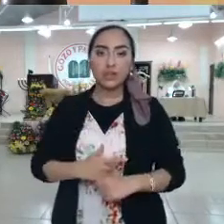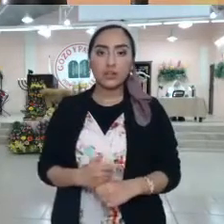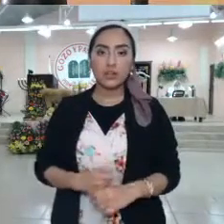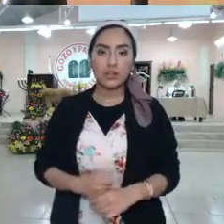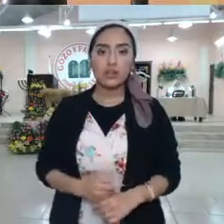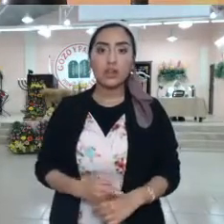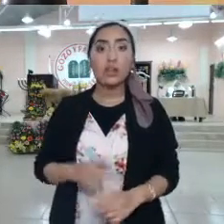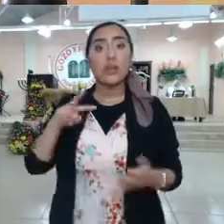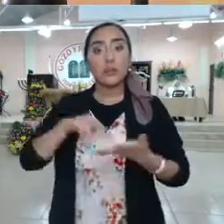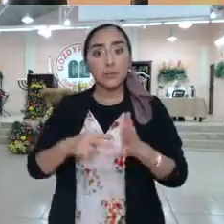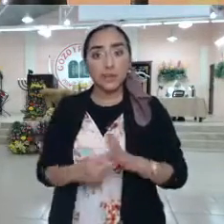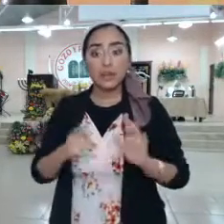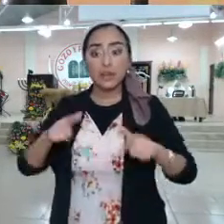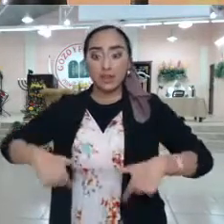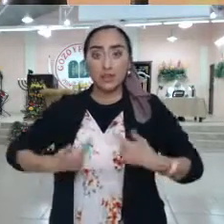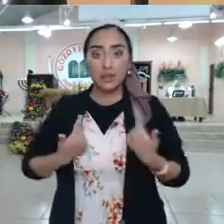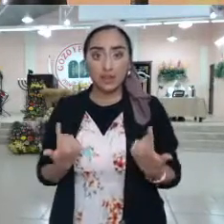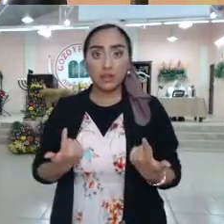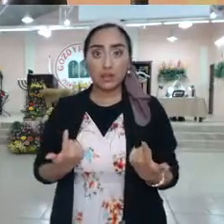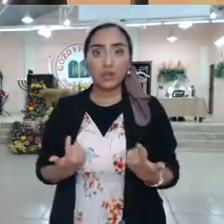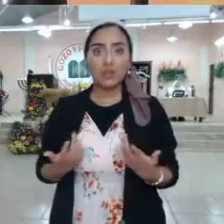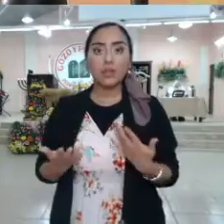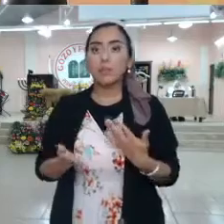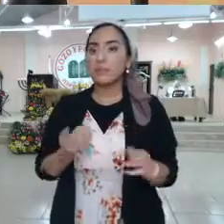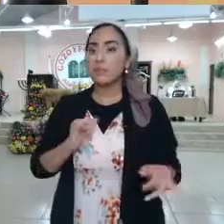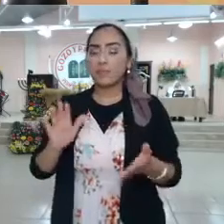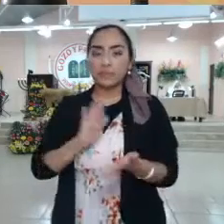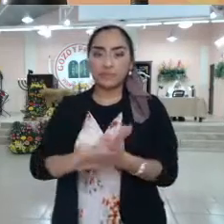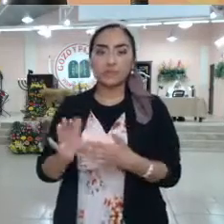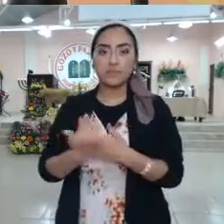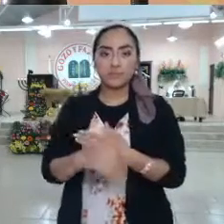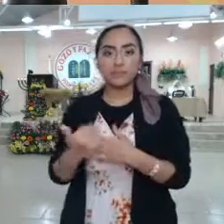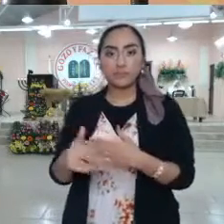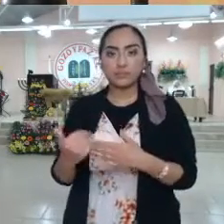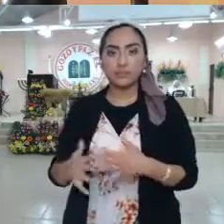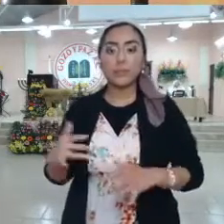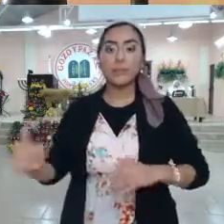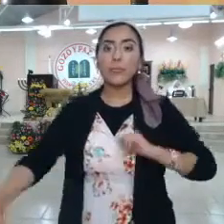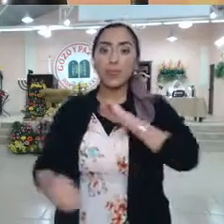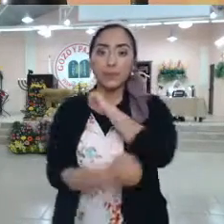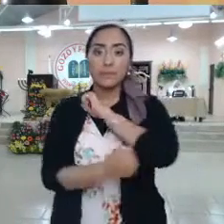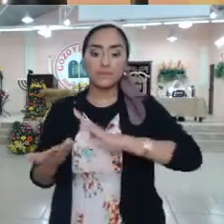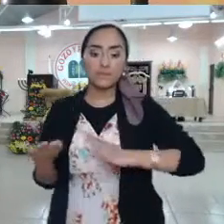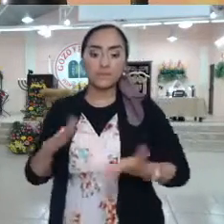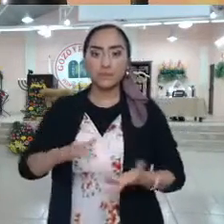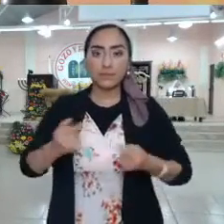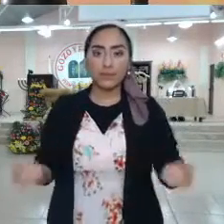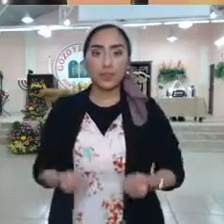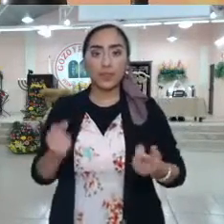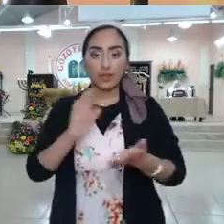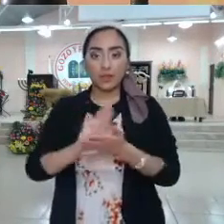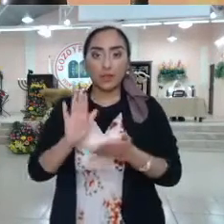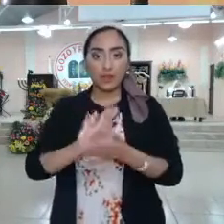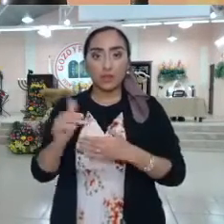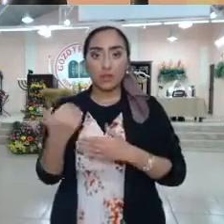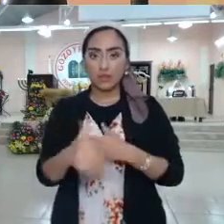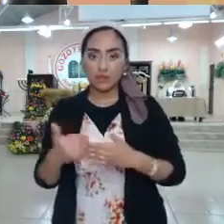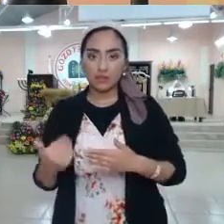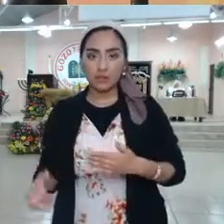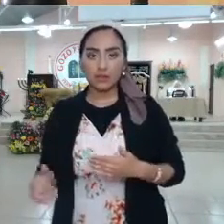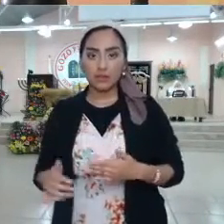these feasts represent, beloved brothers, sisters, it represents to live as unleavened bread. Pesach, the death of the sins,